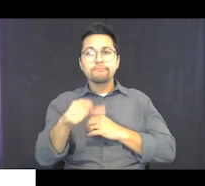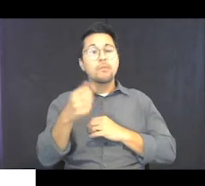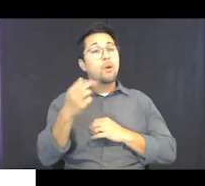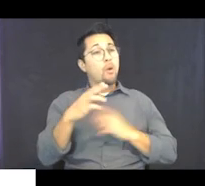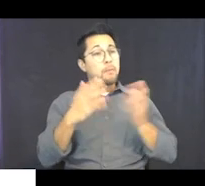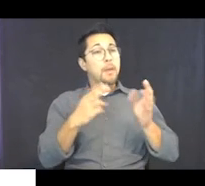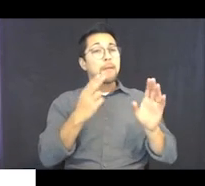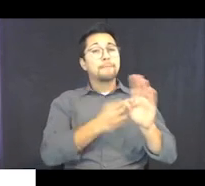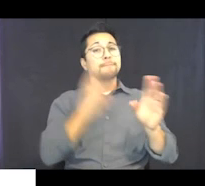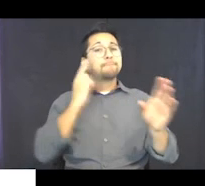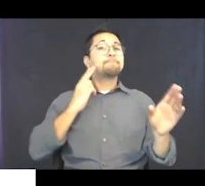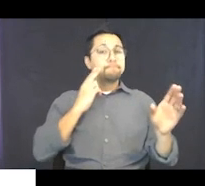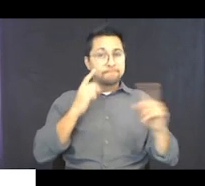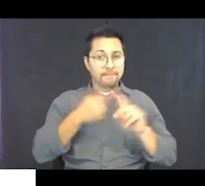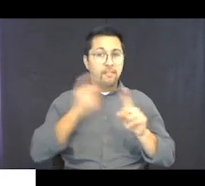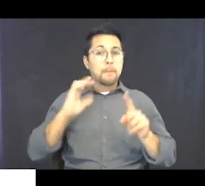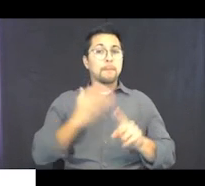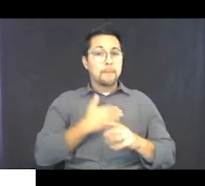from CDC Plus.